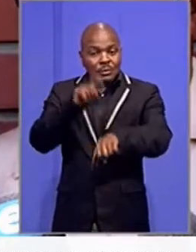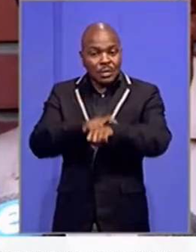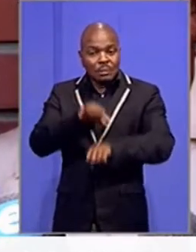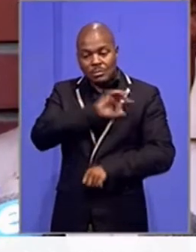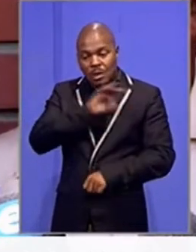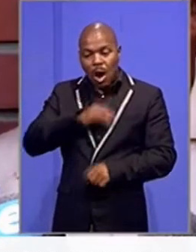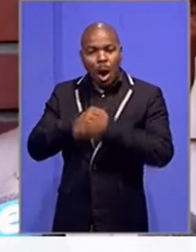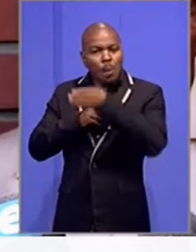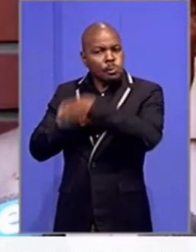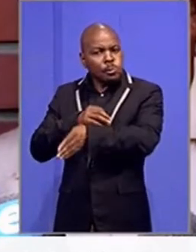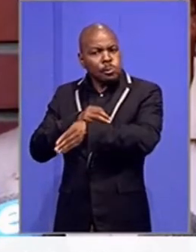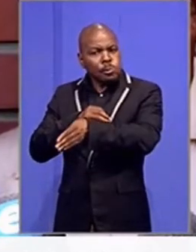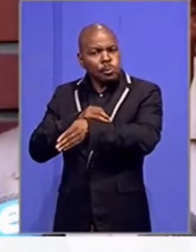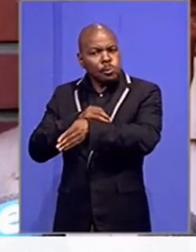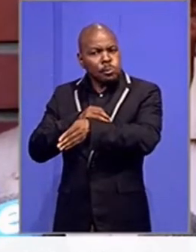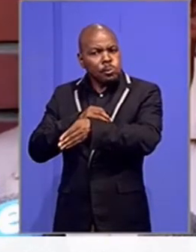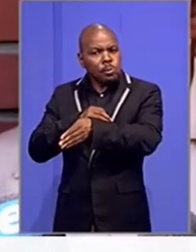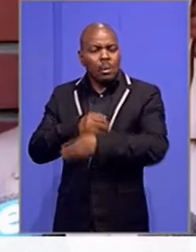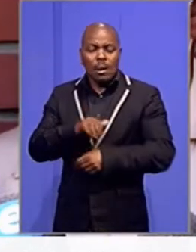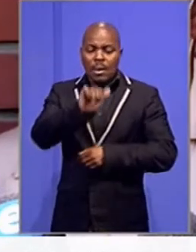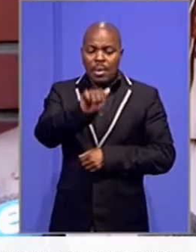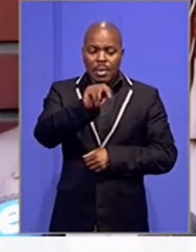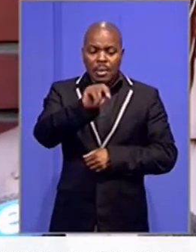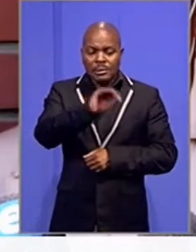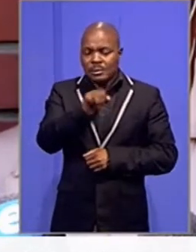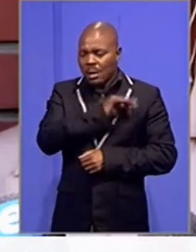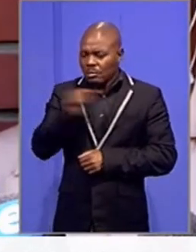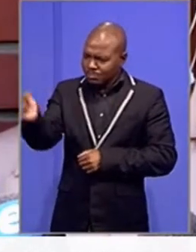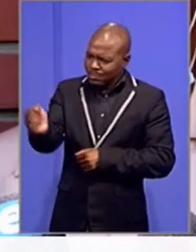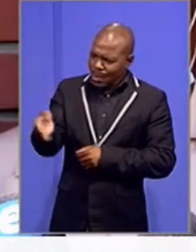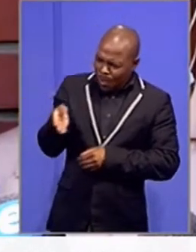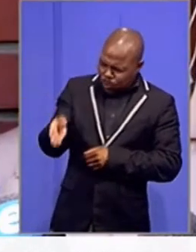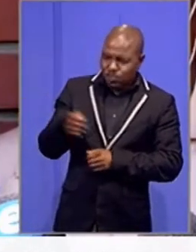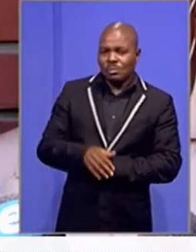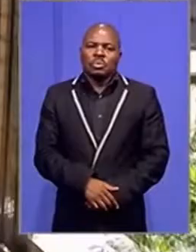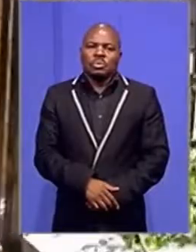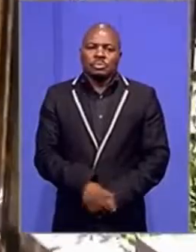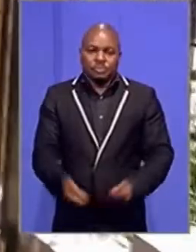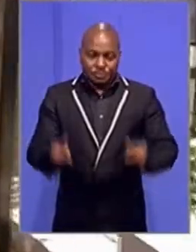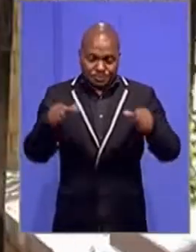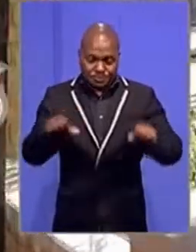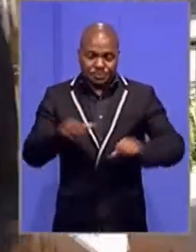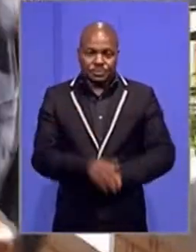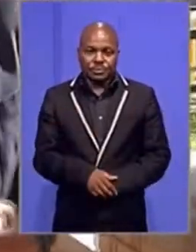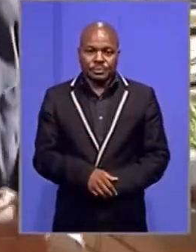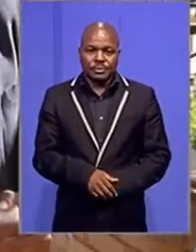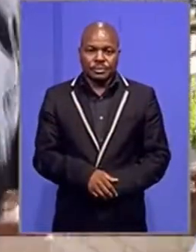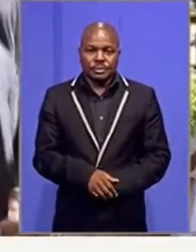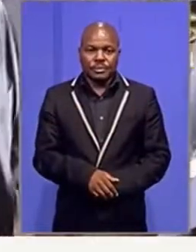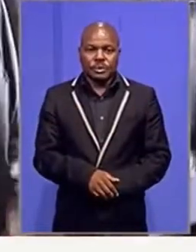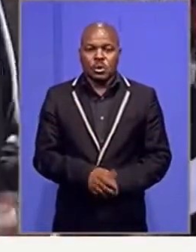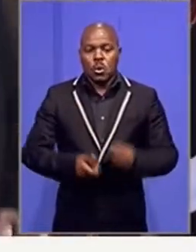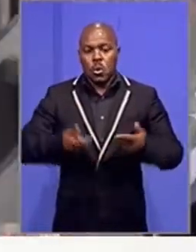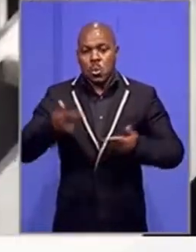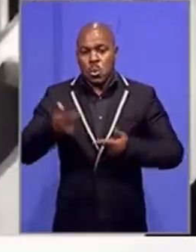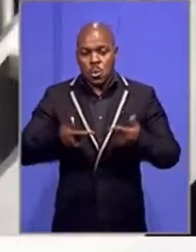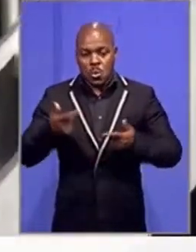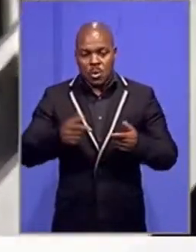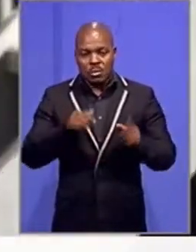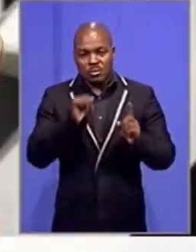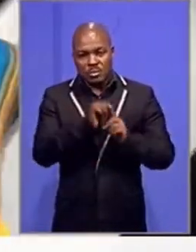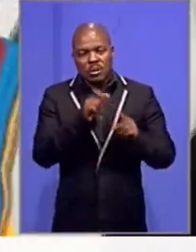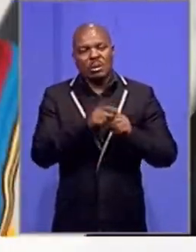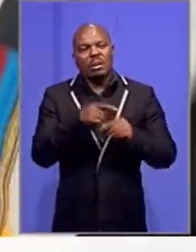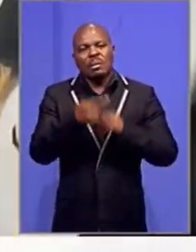wa ANC Thabo Mbeki. Magashule o boletse ha ho le phoso ho bua hampe ka baetapele ba bang ba mehleng. Because